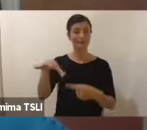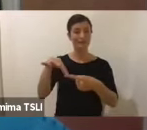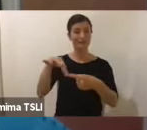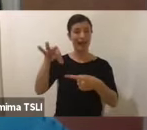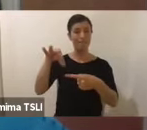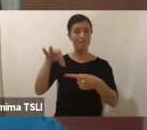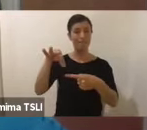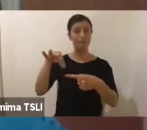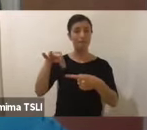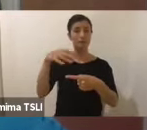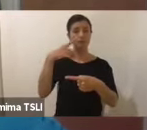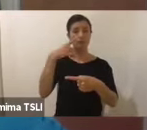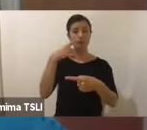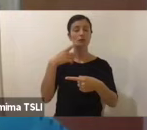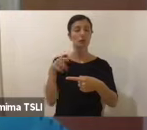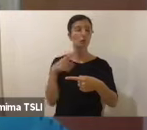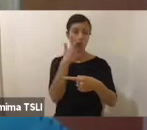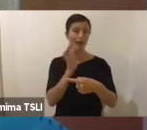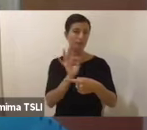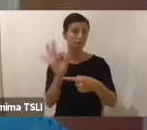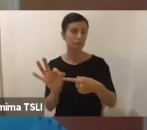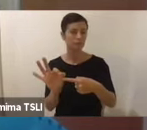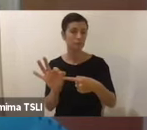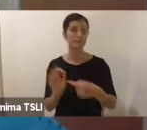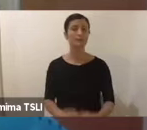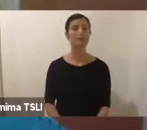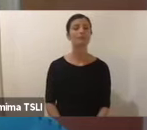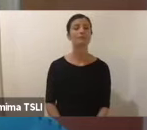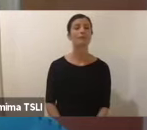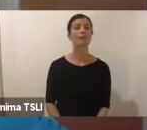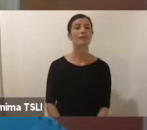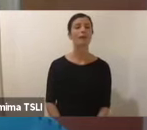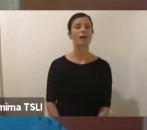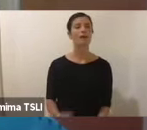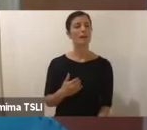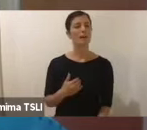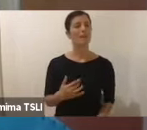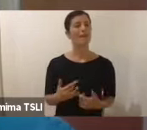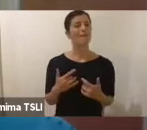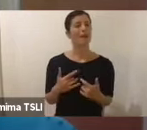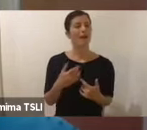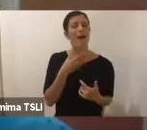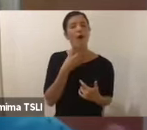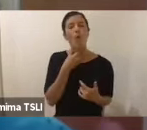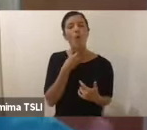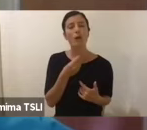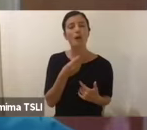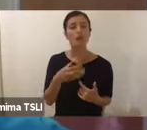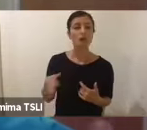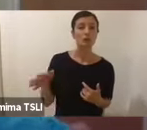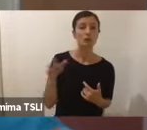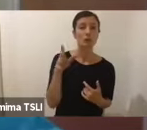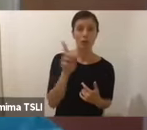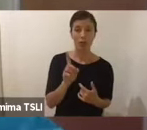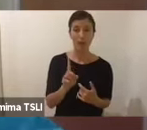you who have responded right now i really wish that that people had met me